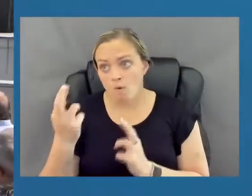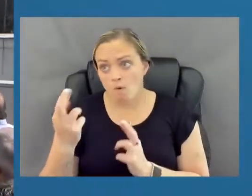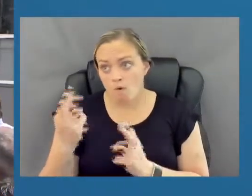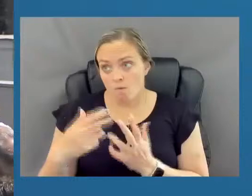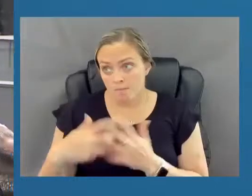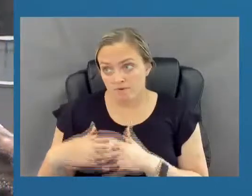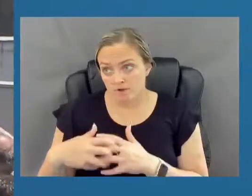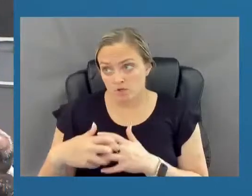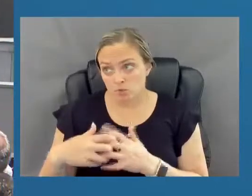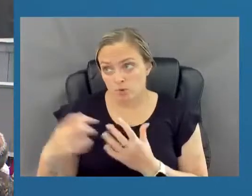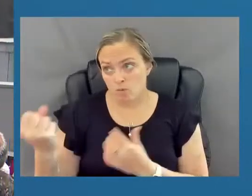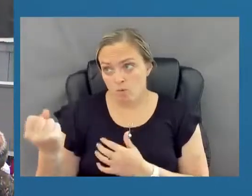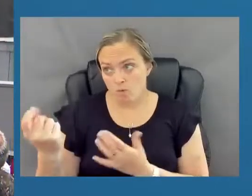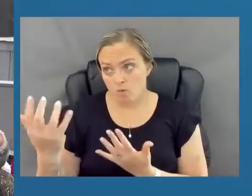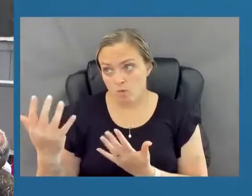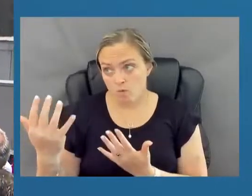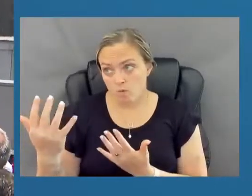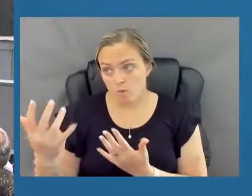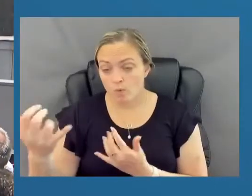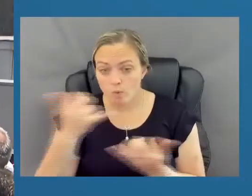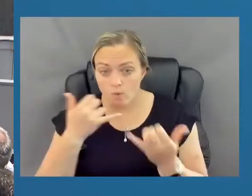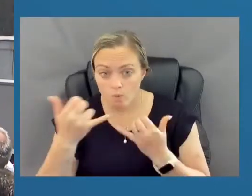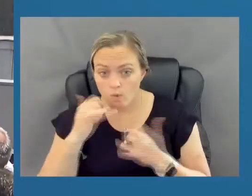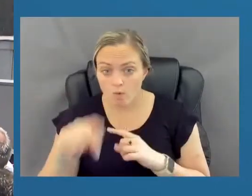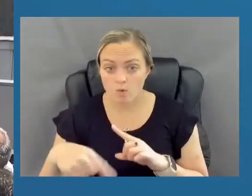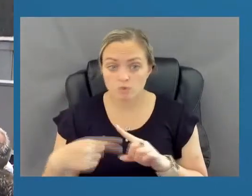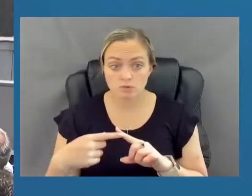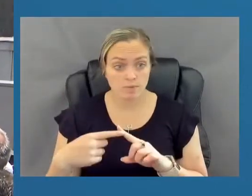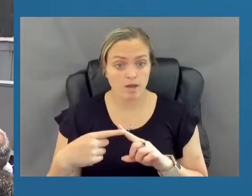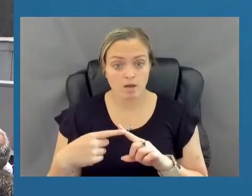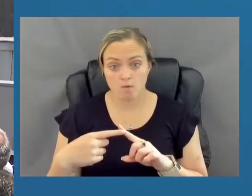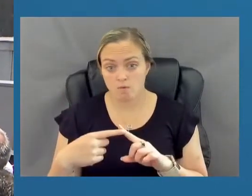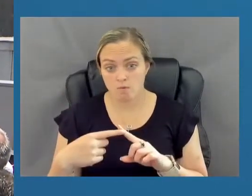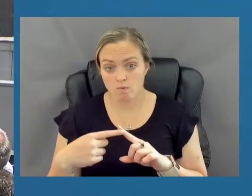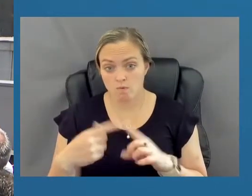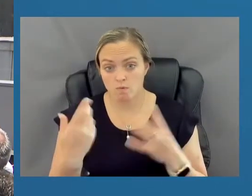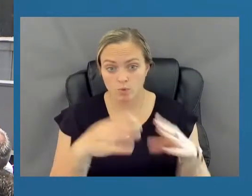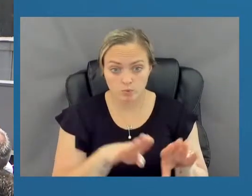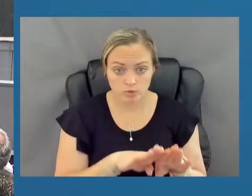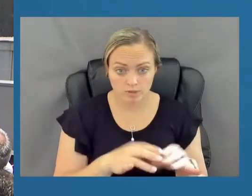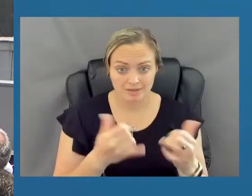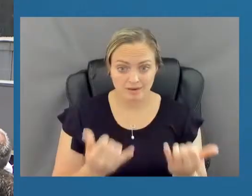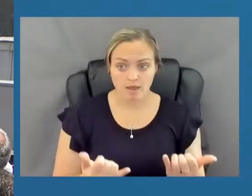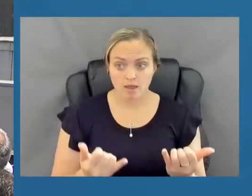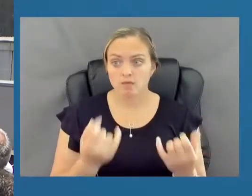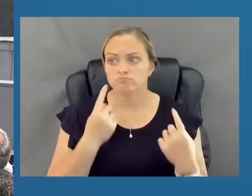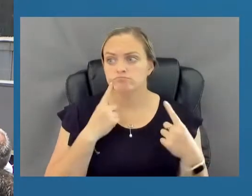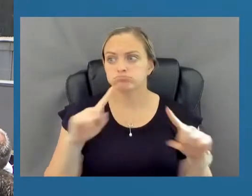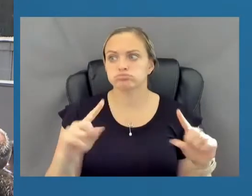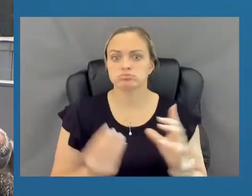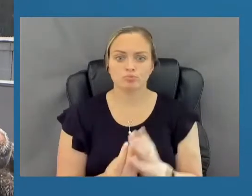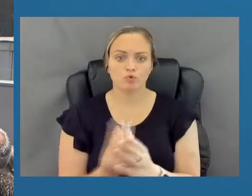governor said. We'd get calls about closings. Today, we get calls about growth.